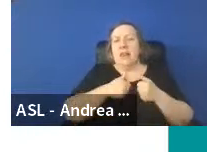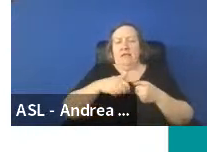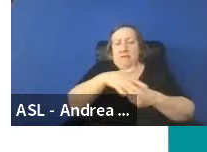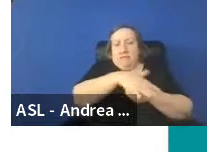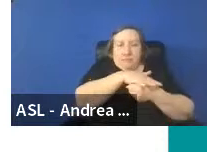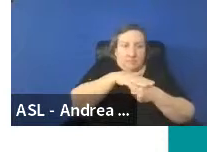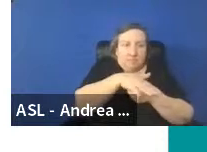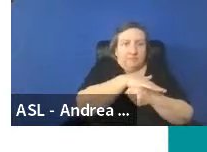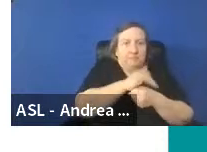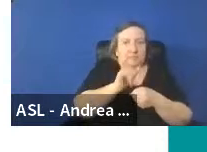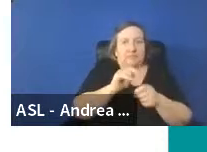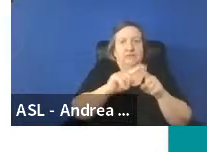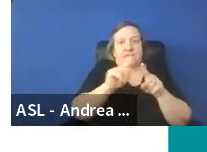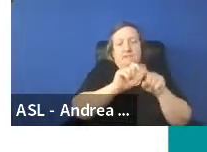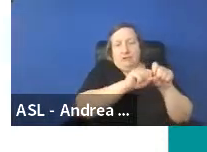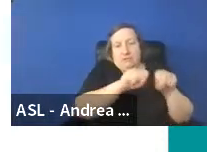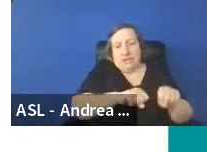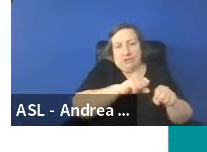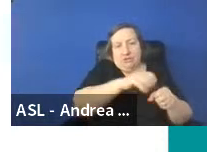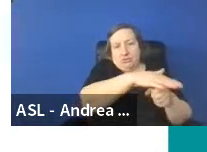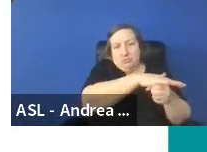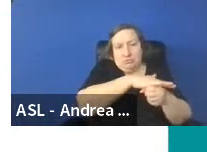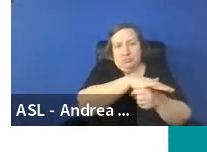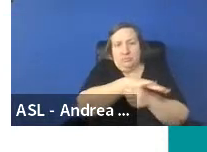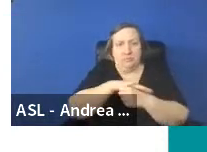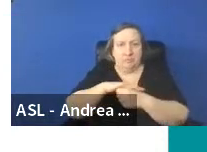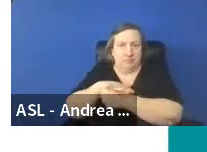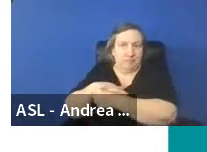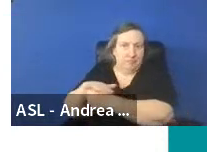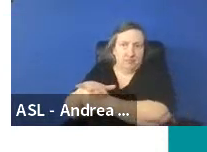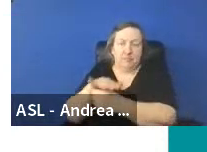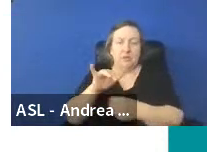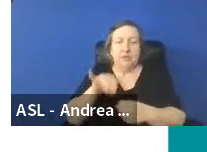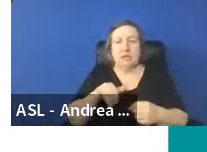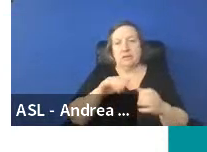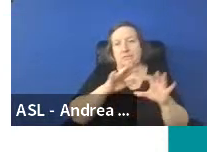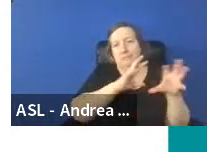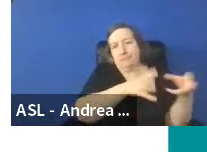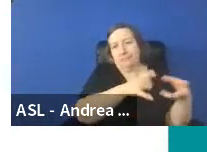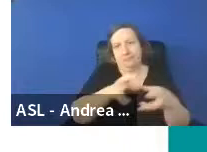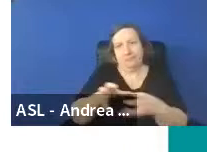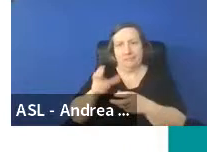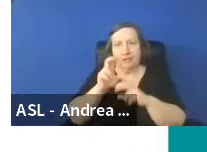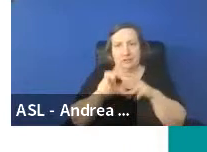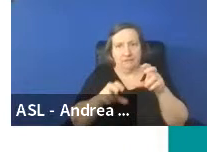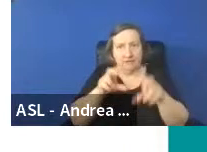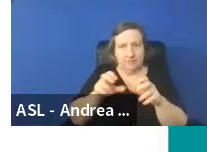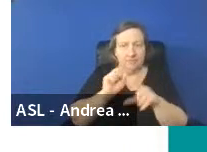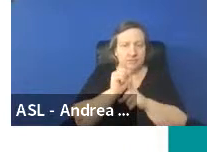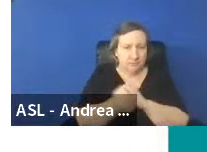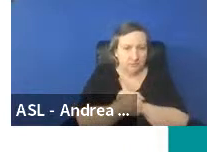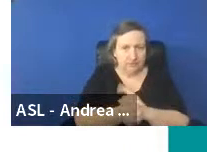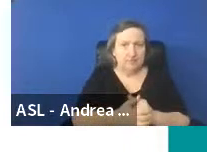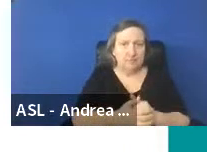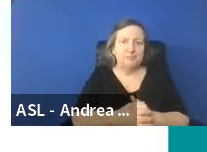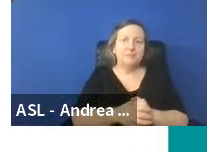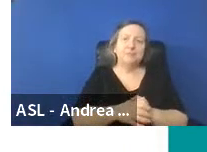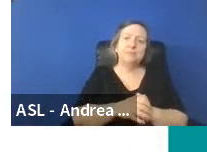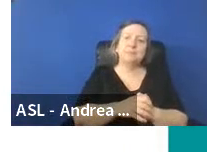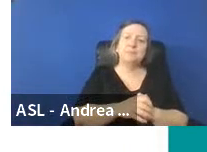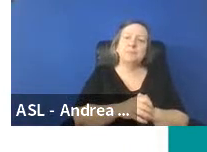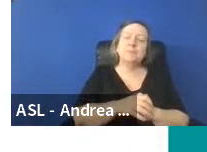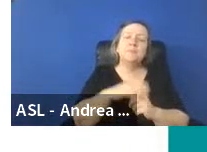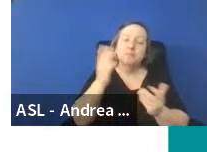around the different station locations that are included in these different investment scenarios. And